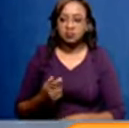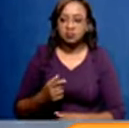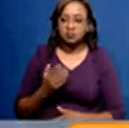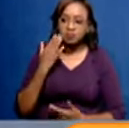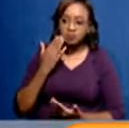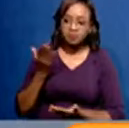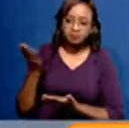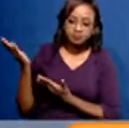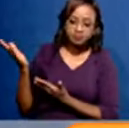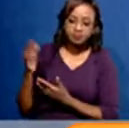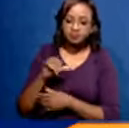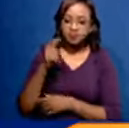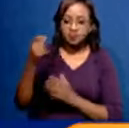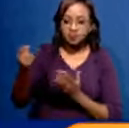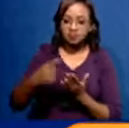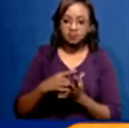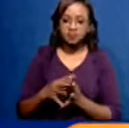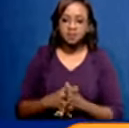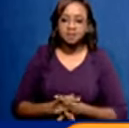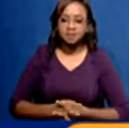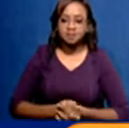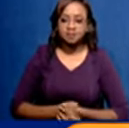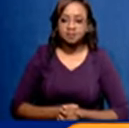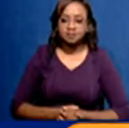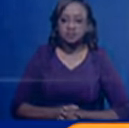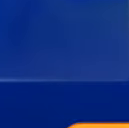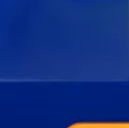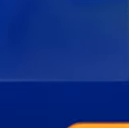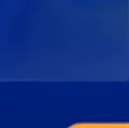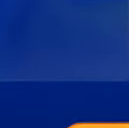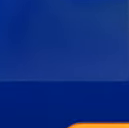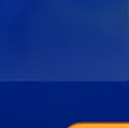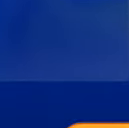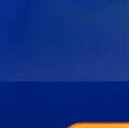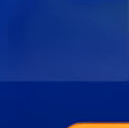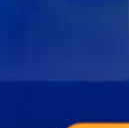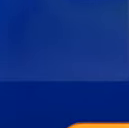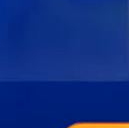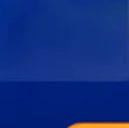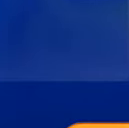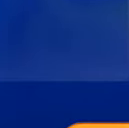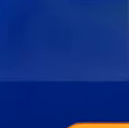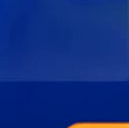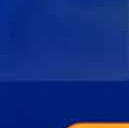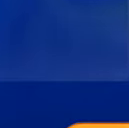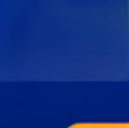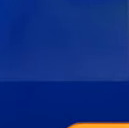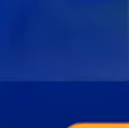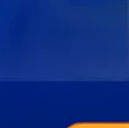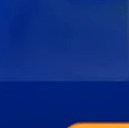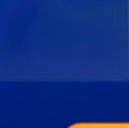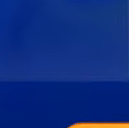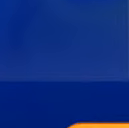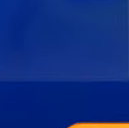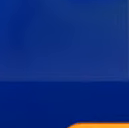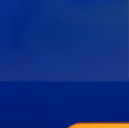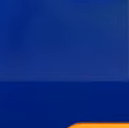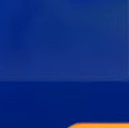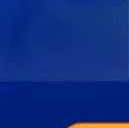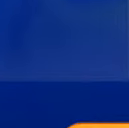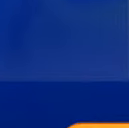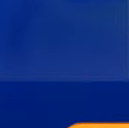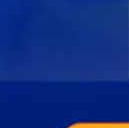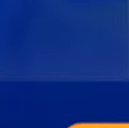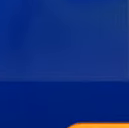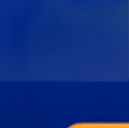Professor Patrick at a personal level, but I can tell that this is the right man for the job. This makes